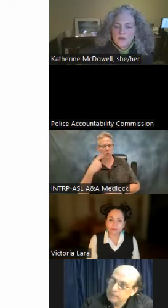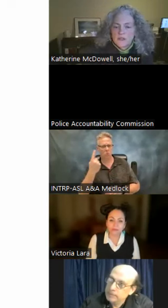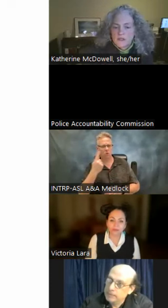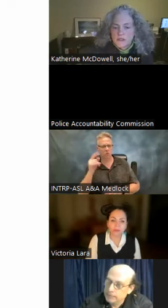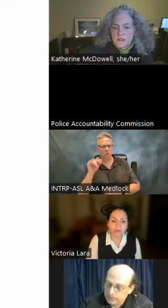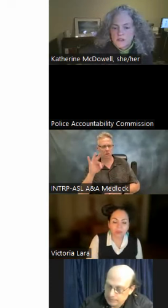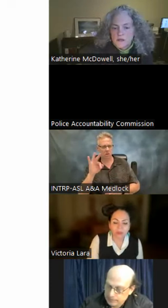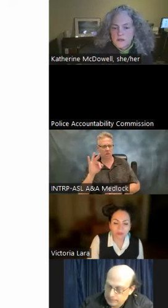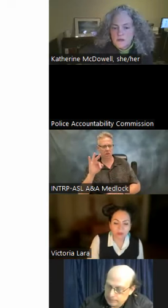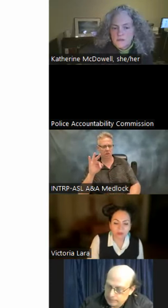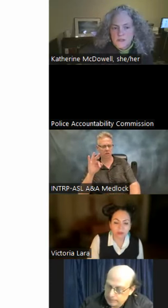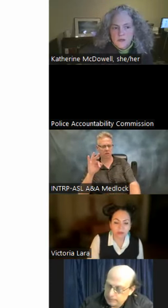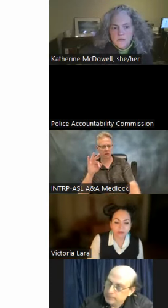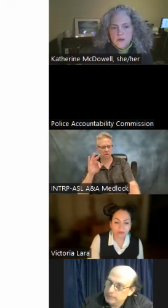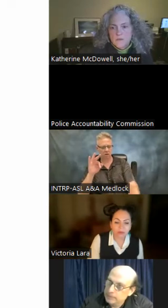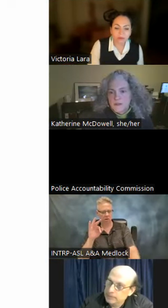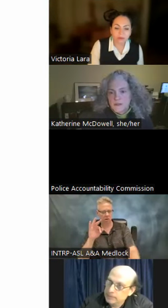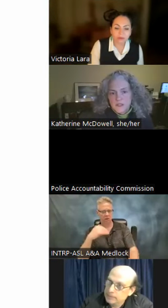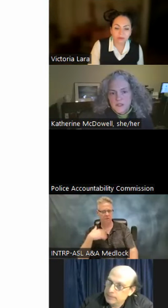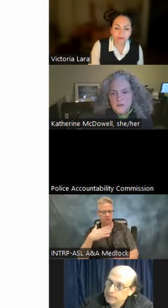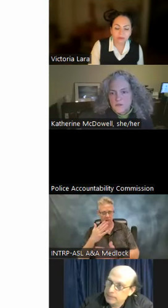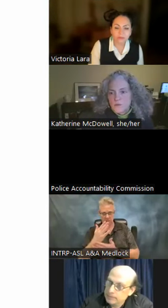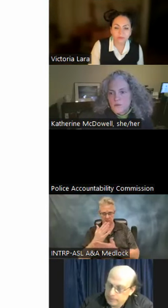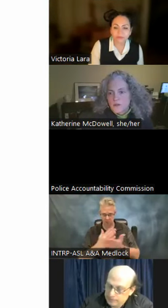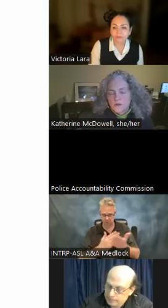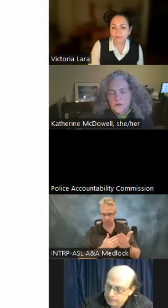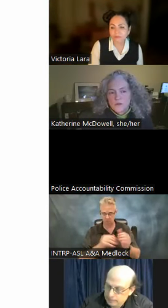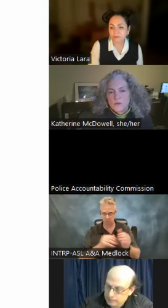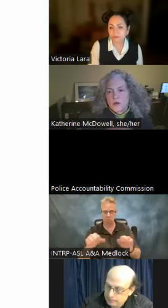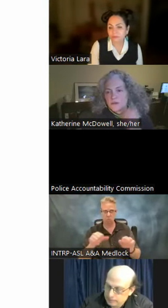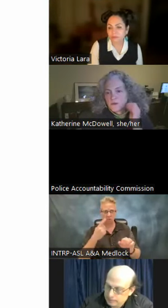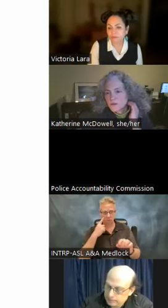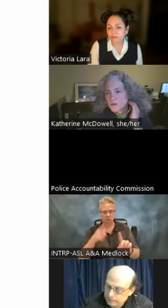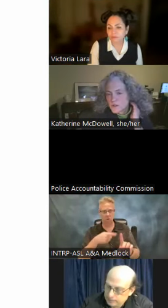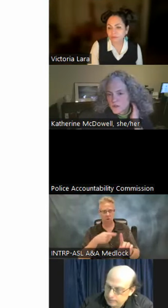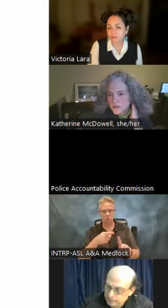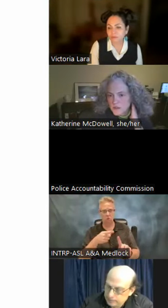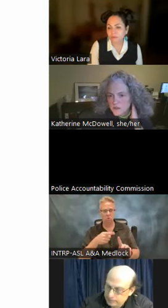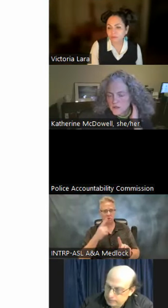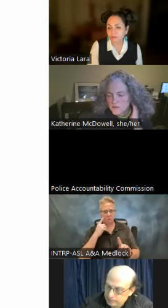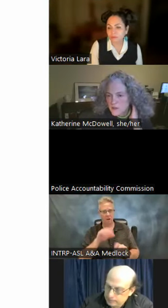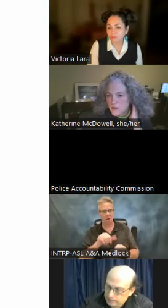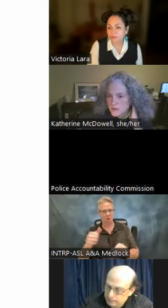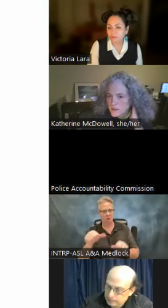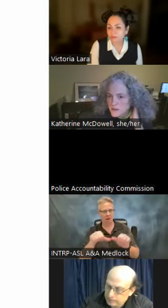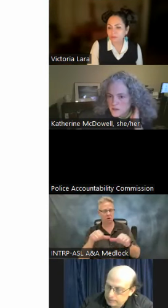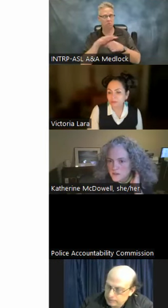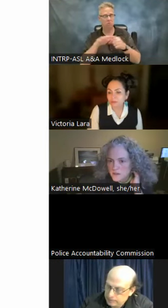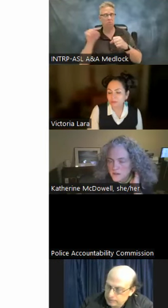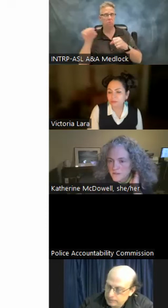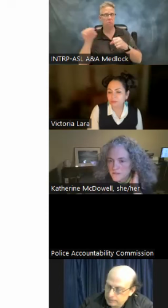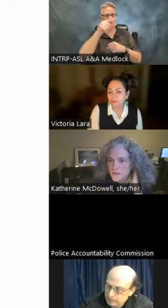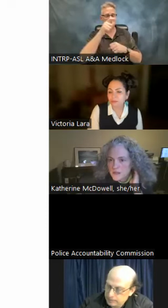there is some ability to point to other jurisdictions that have adopted